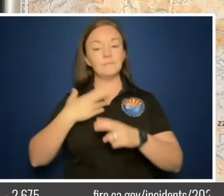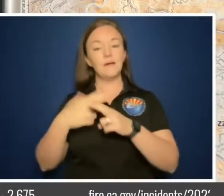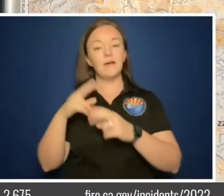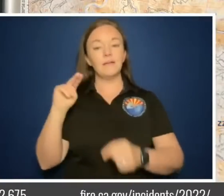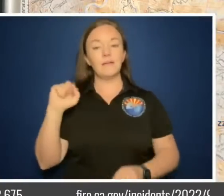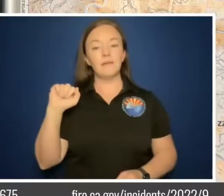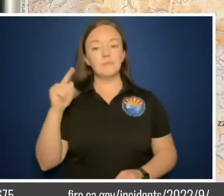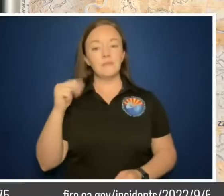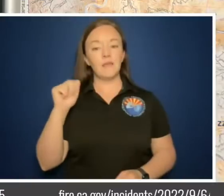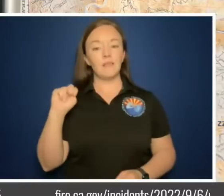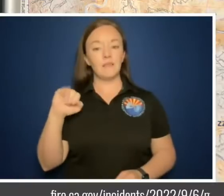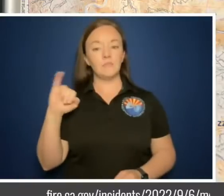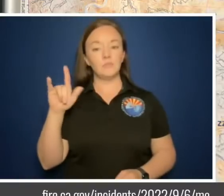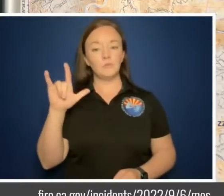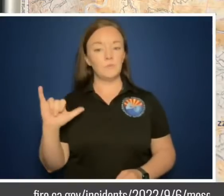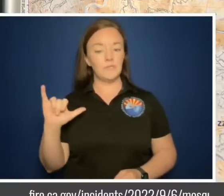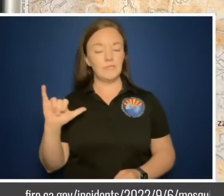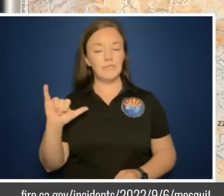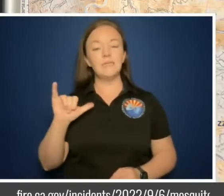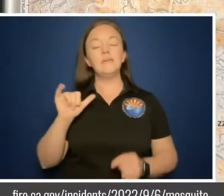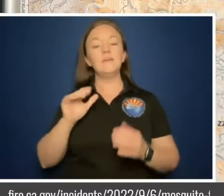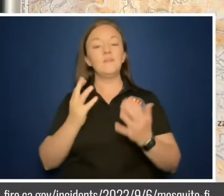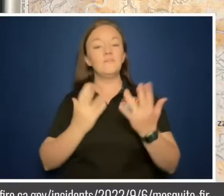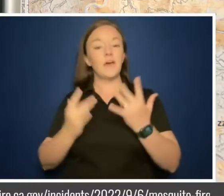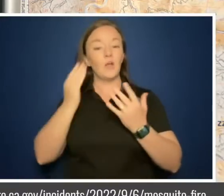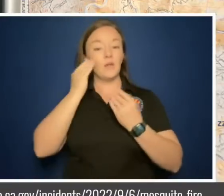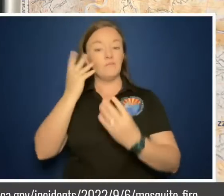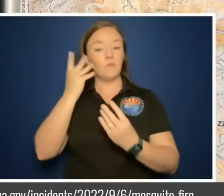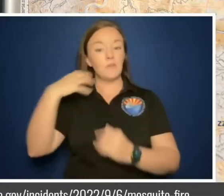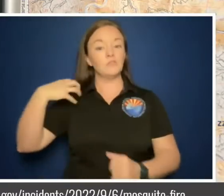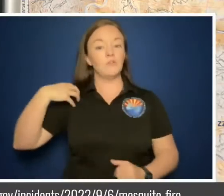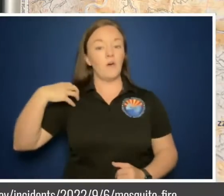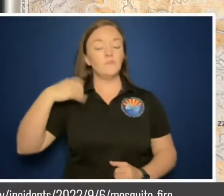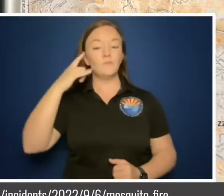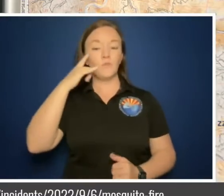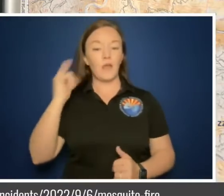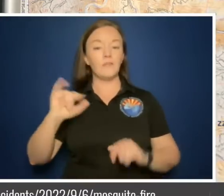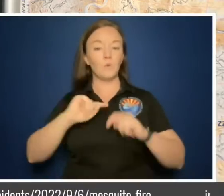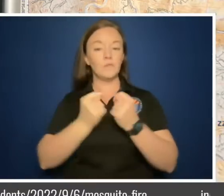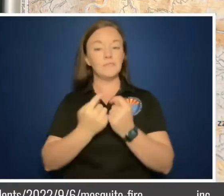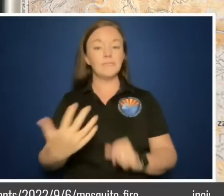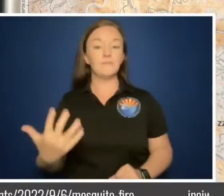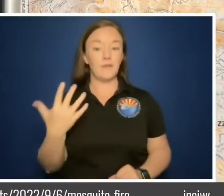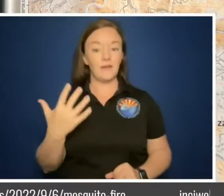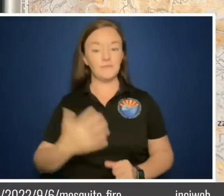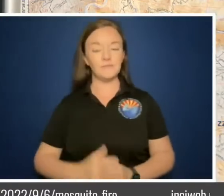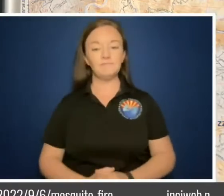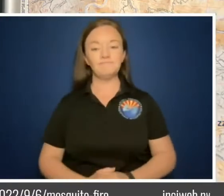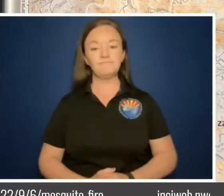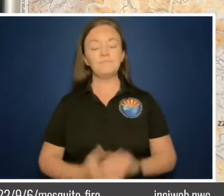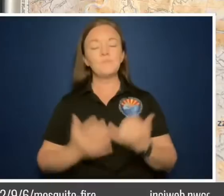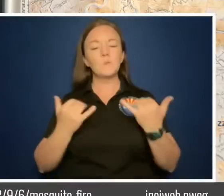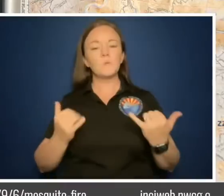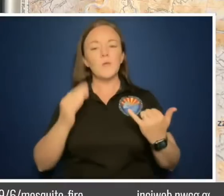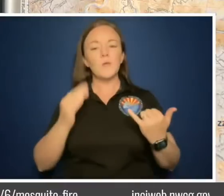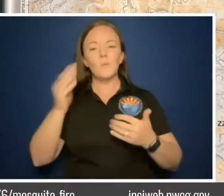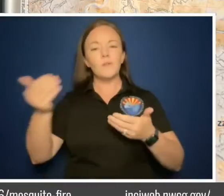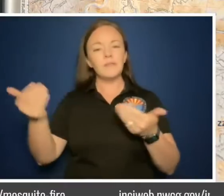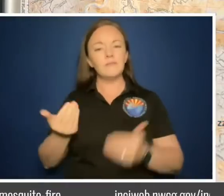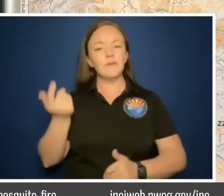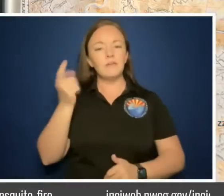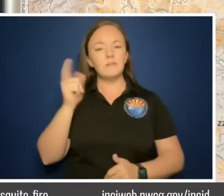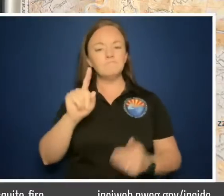for California Incident Command Team 5. This evening you will hear from members of the Unified Command Team and